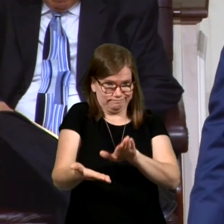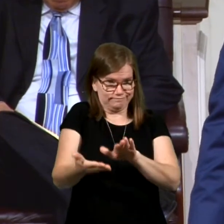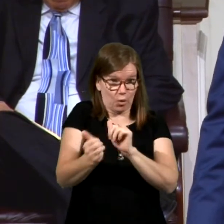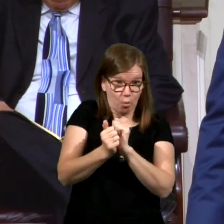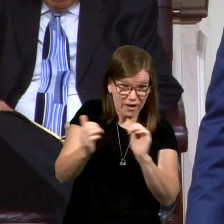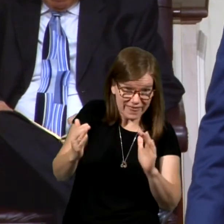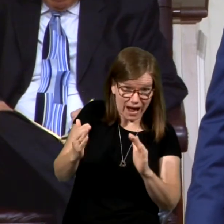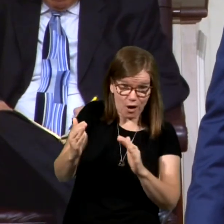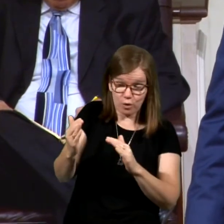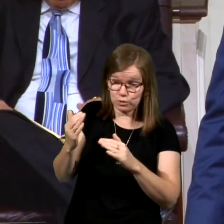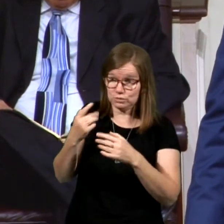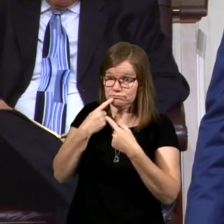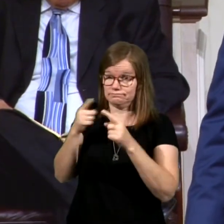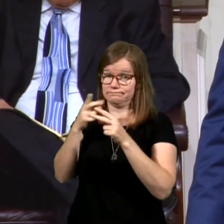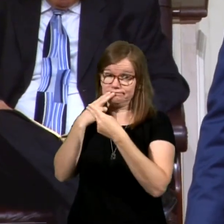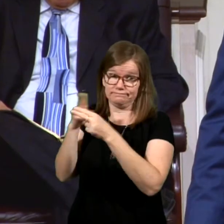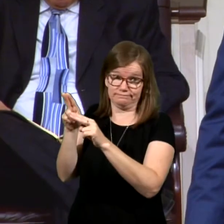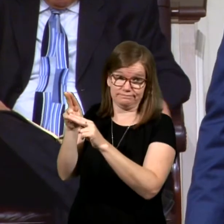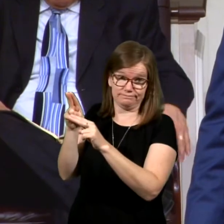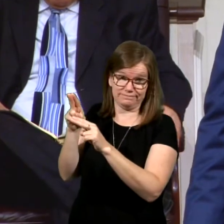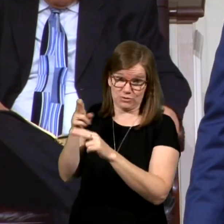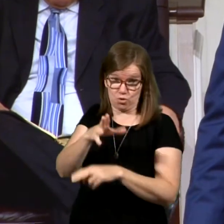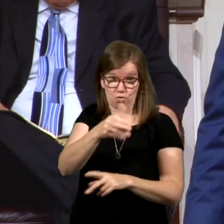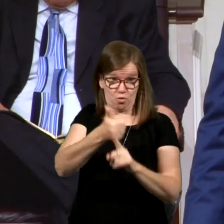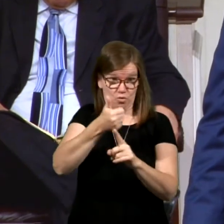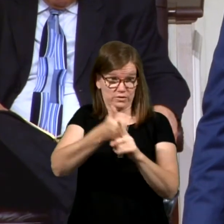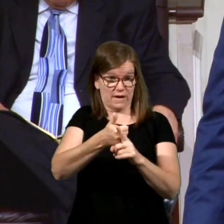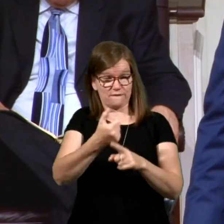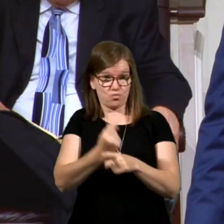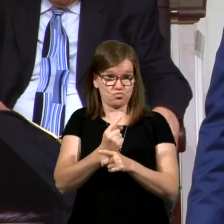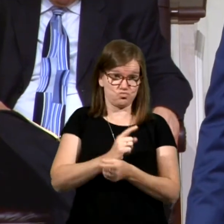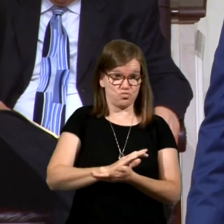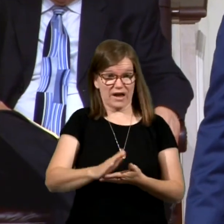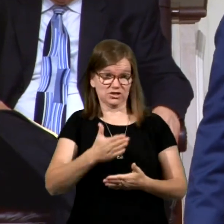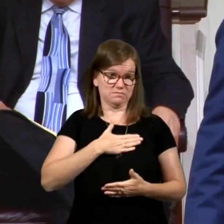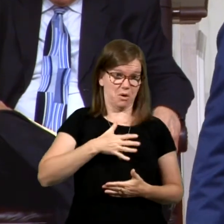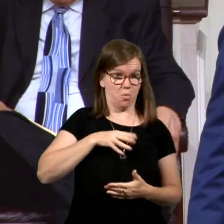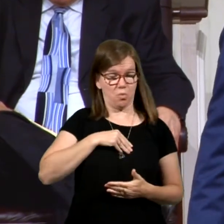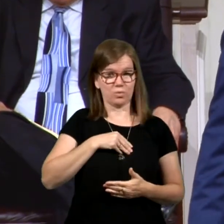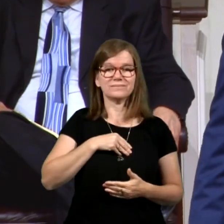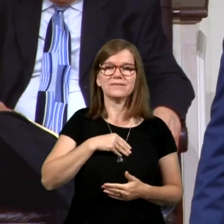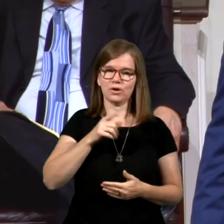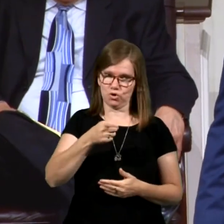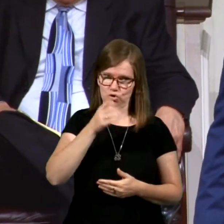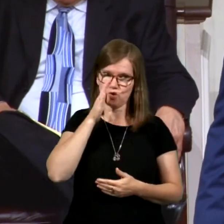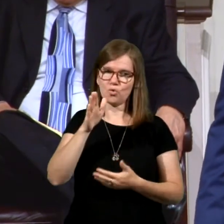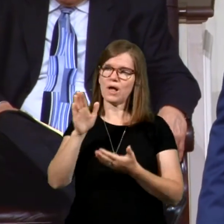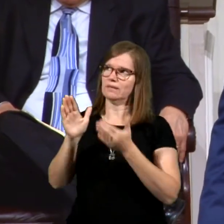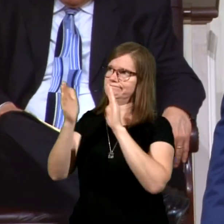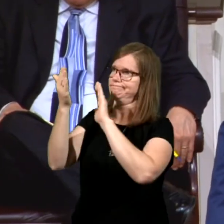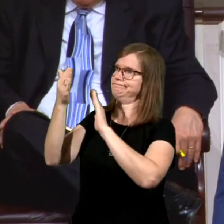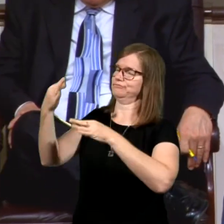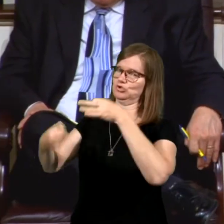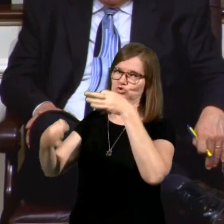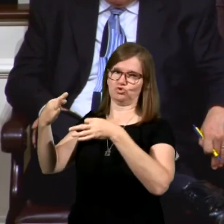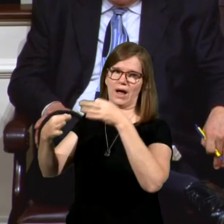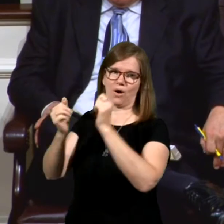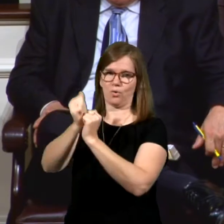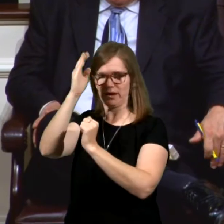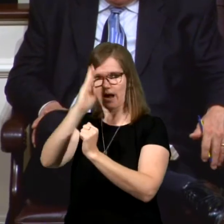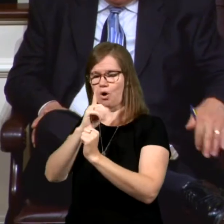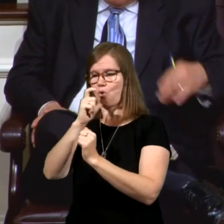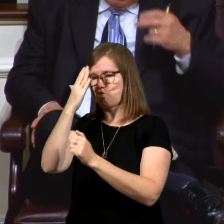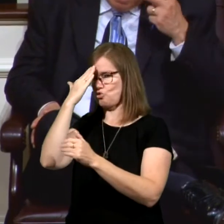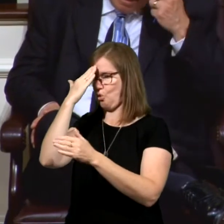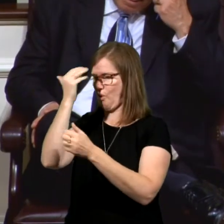you try to leave this world in your own righteousness, you're going to get a fair trial with the God who knows everything about you